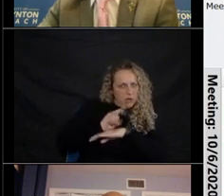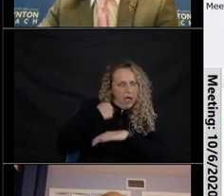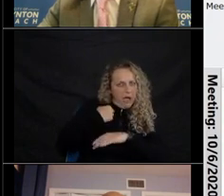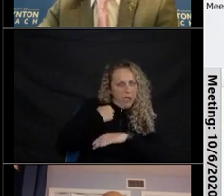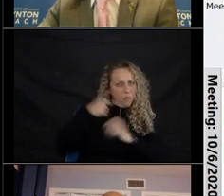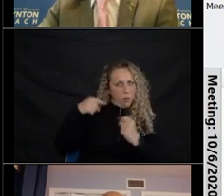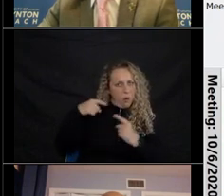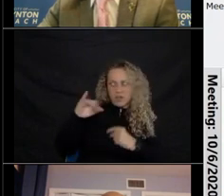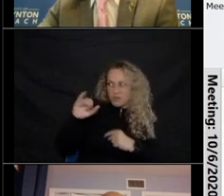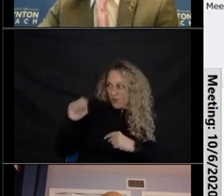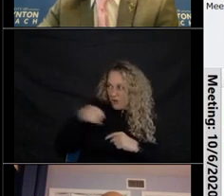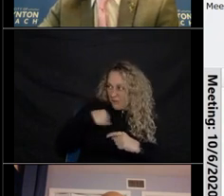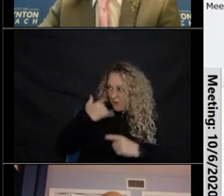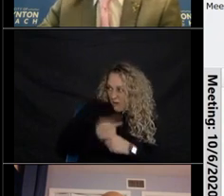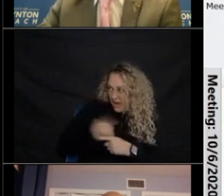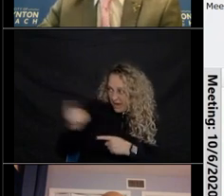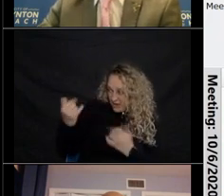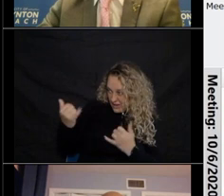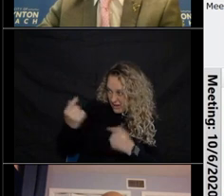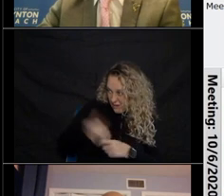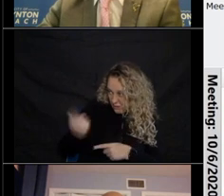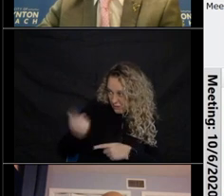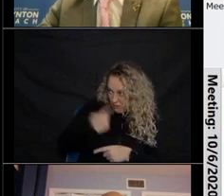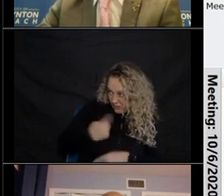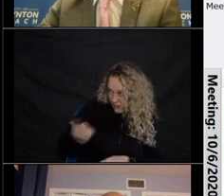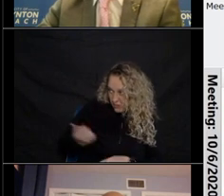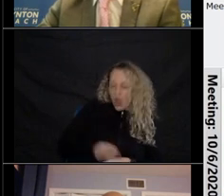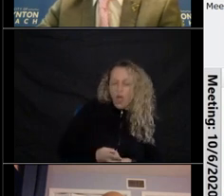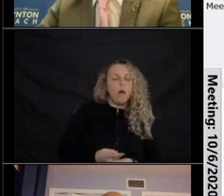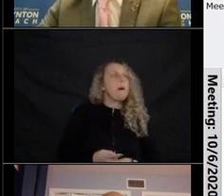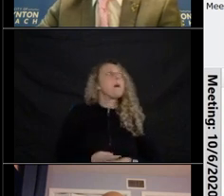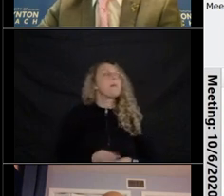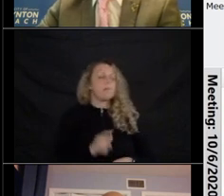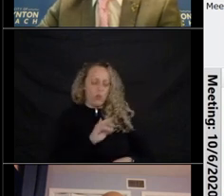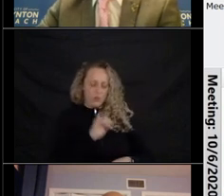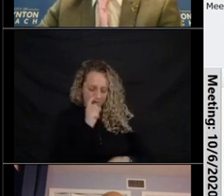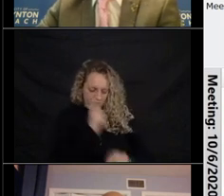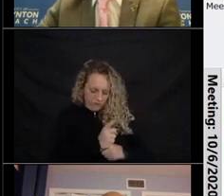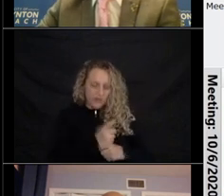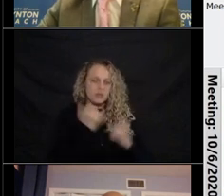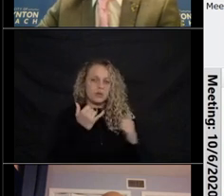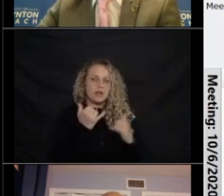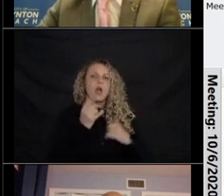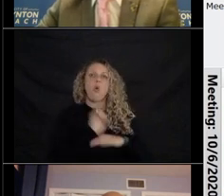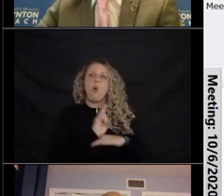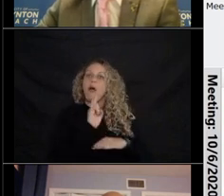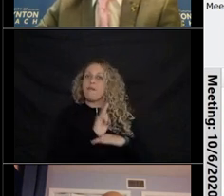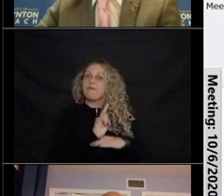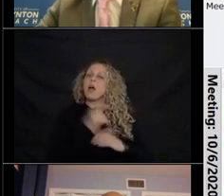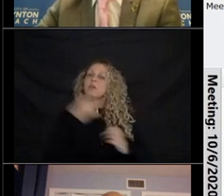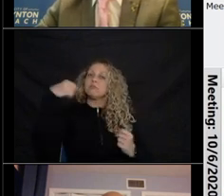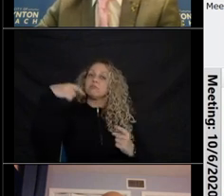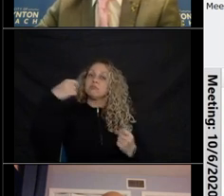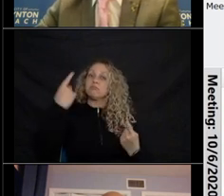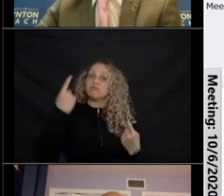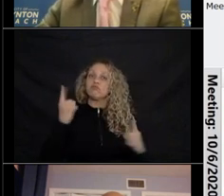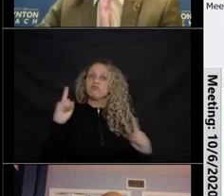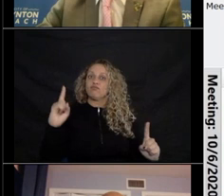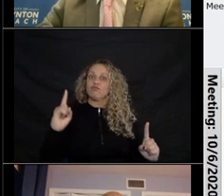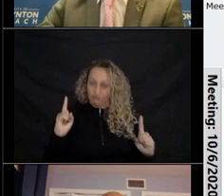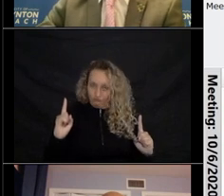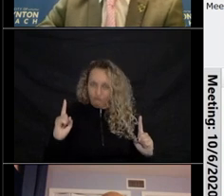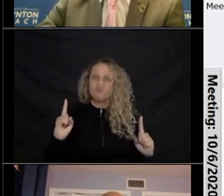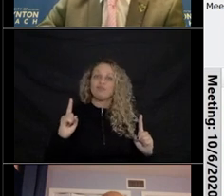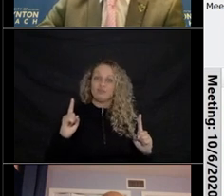correct me if I'm wrong, but didn't you tell me that today? Laurie, yes, that is correct. The Wi-Fi signal is up. It is on